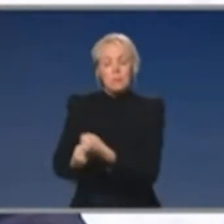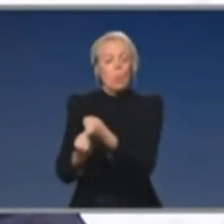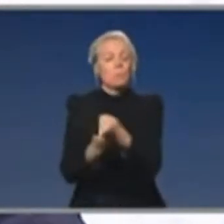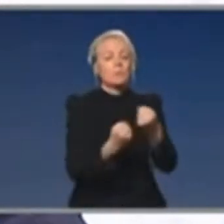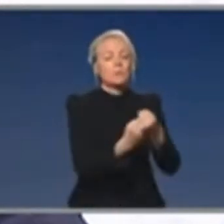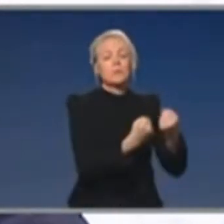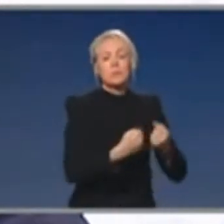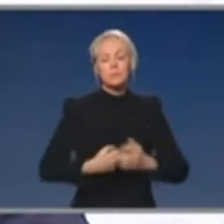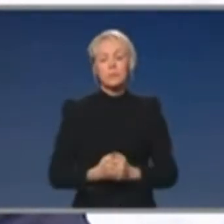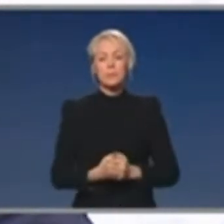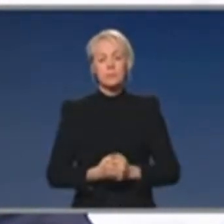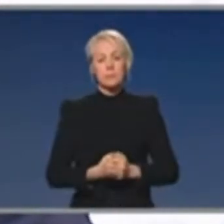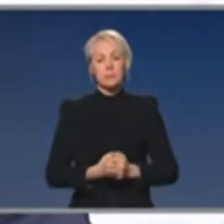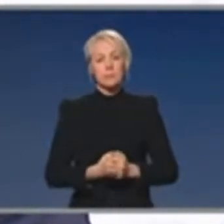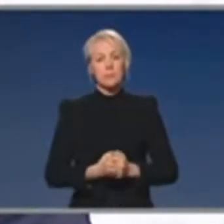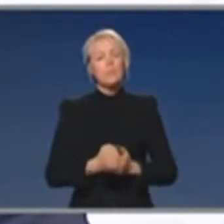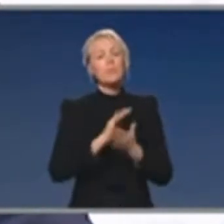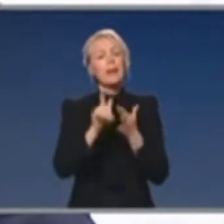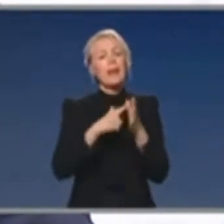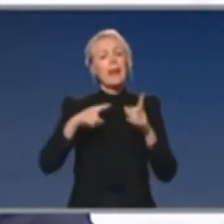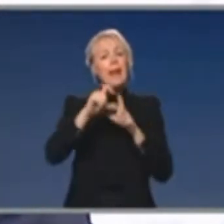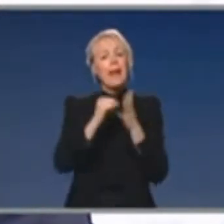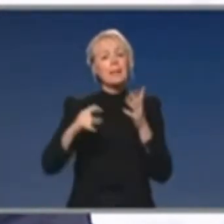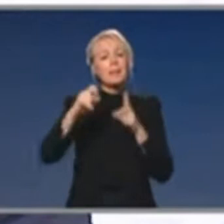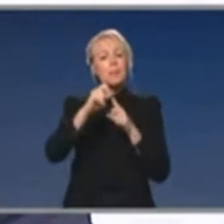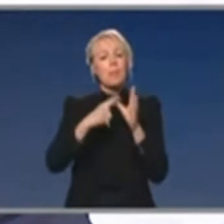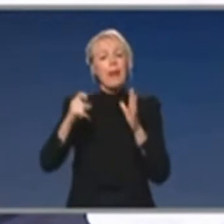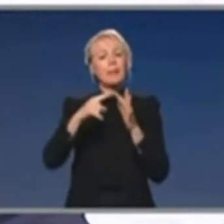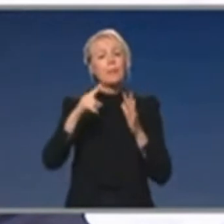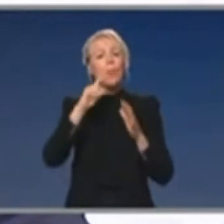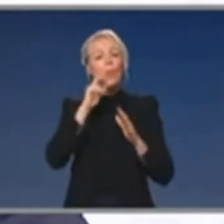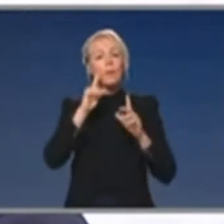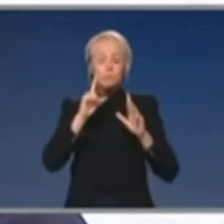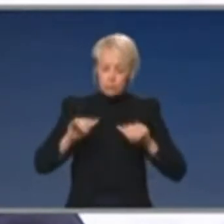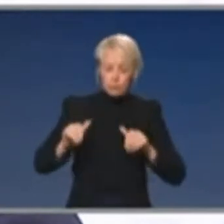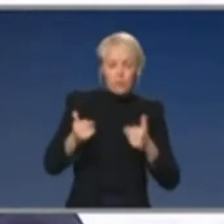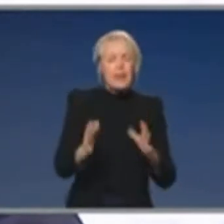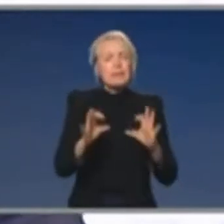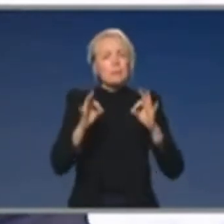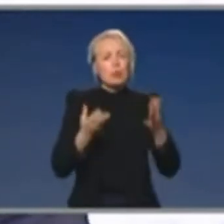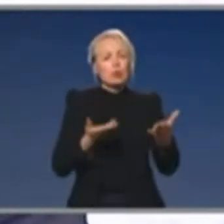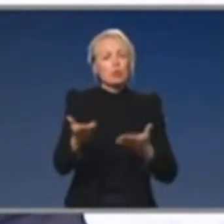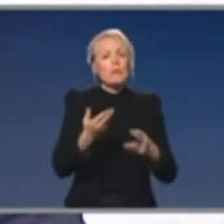under supervision of the experienced Headspace staff. For those young people who are already connected to